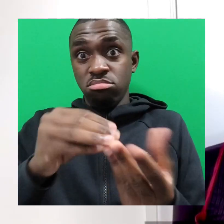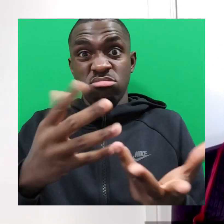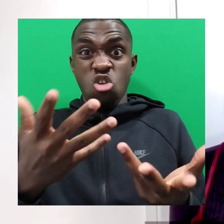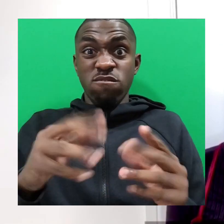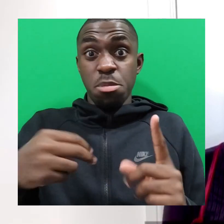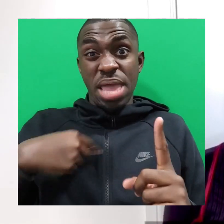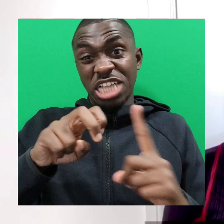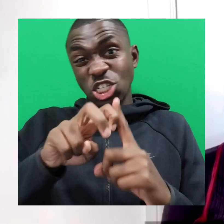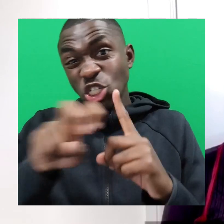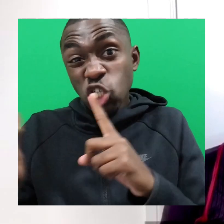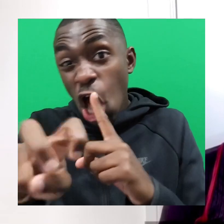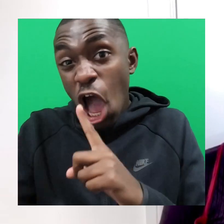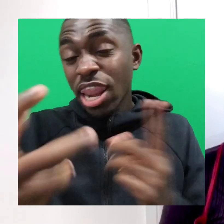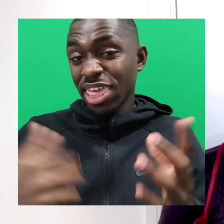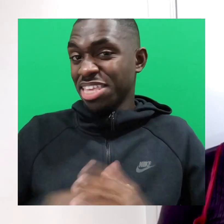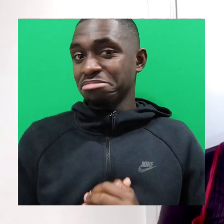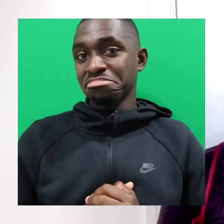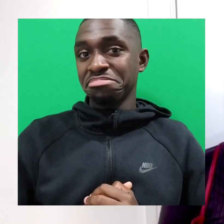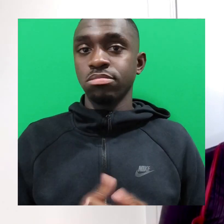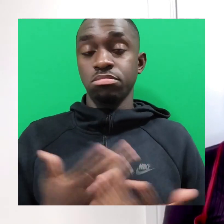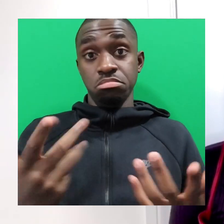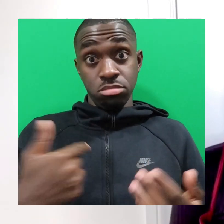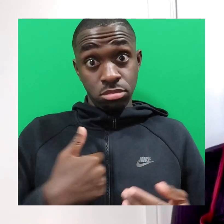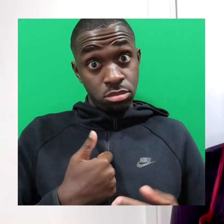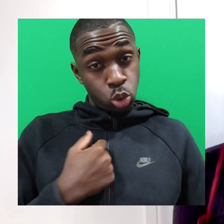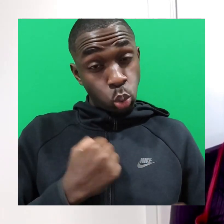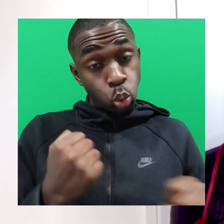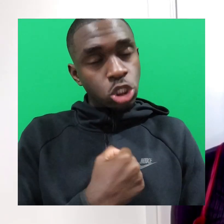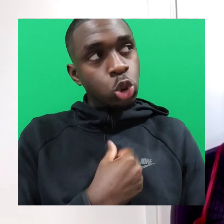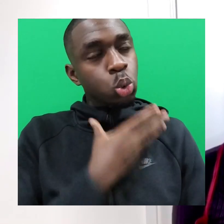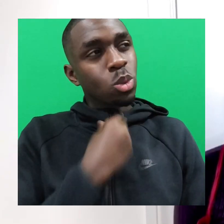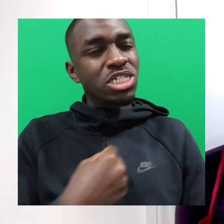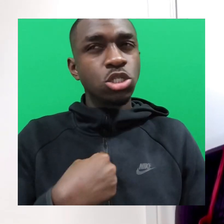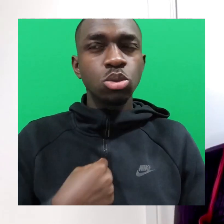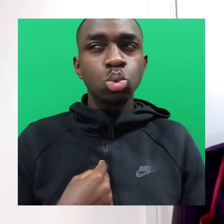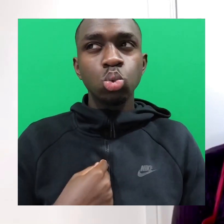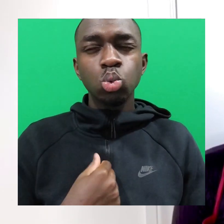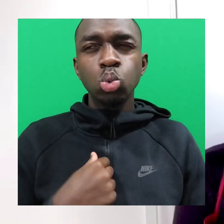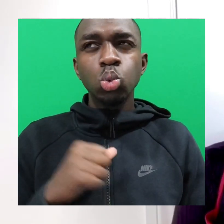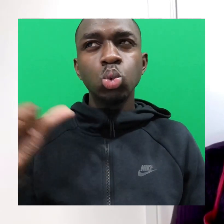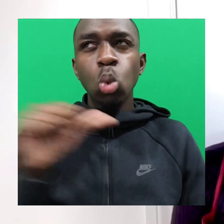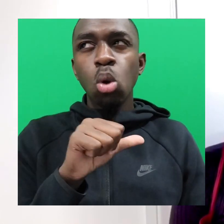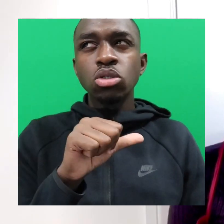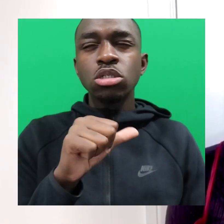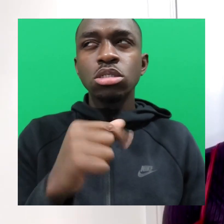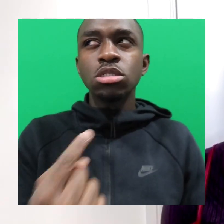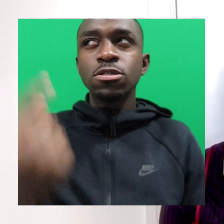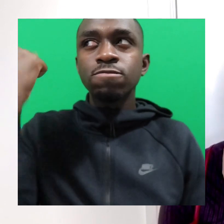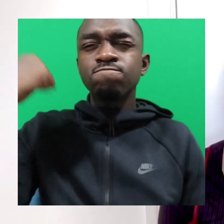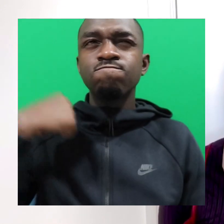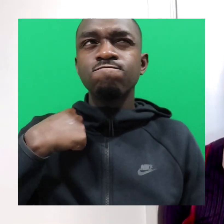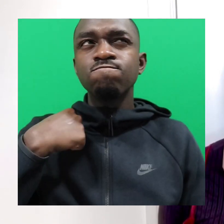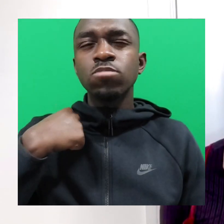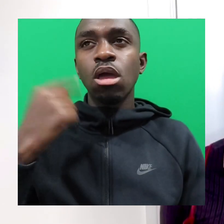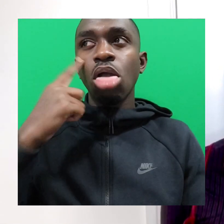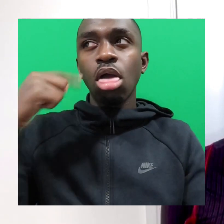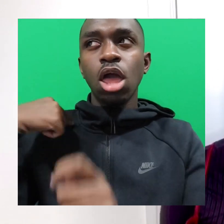quite like. And yeah, that's basically a summary of my journey.